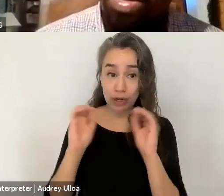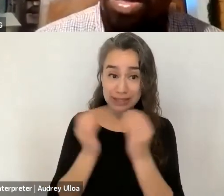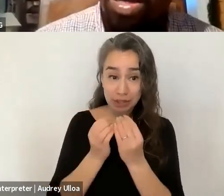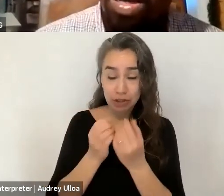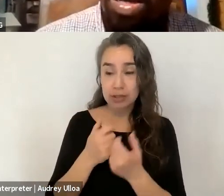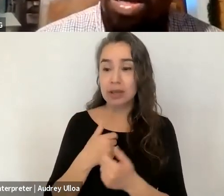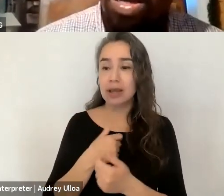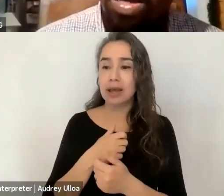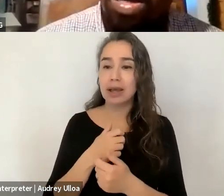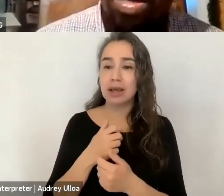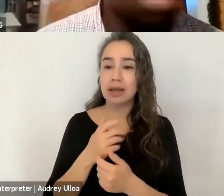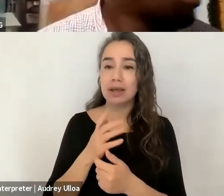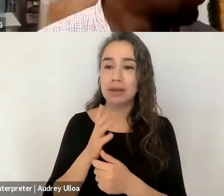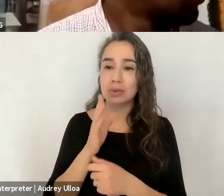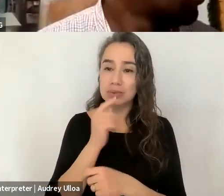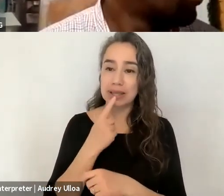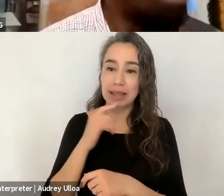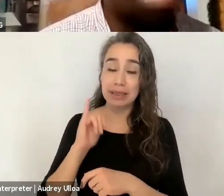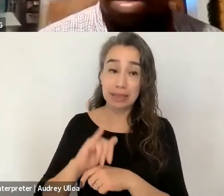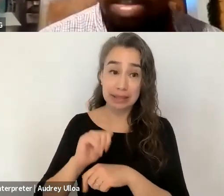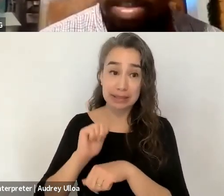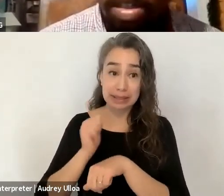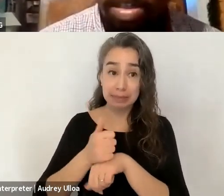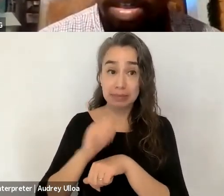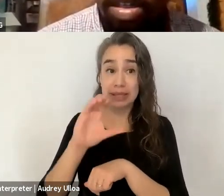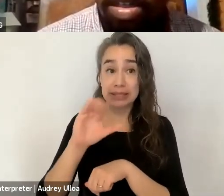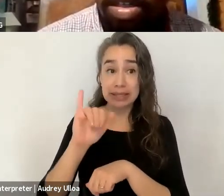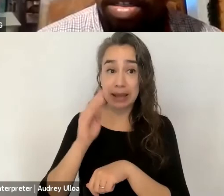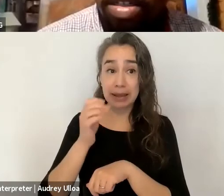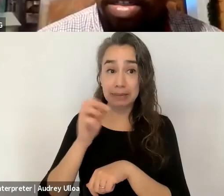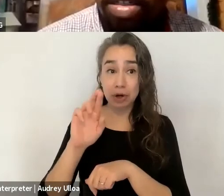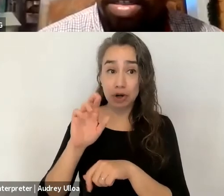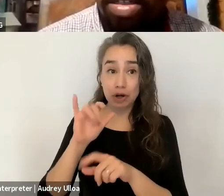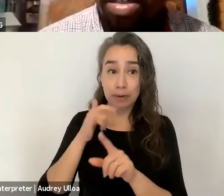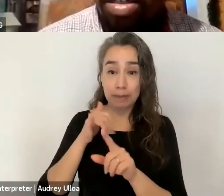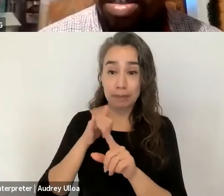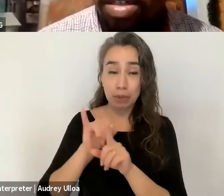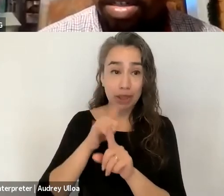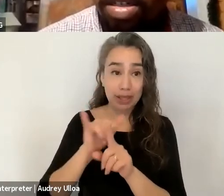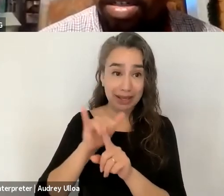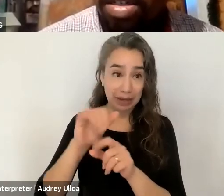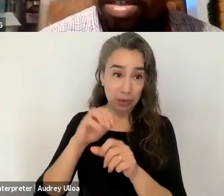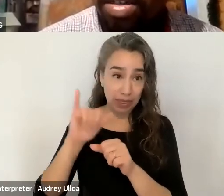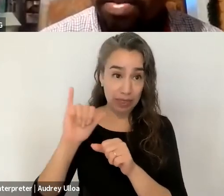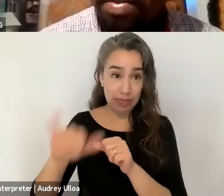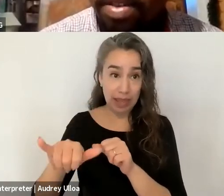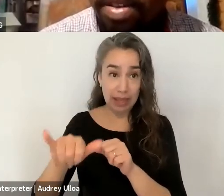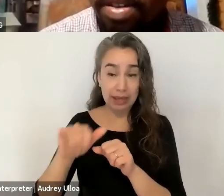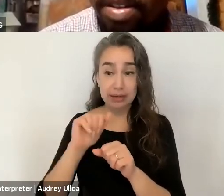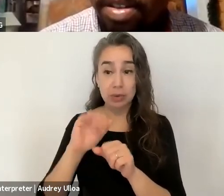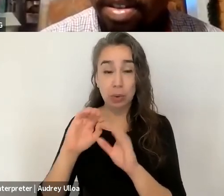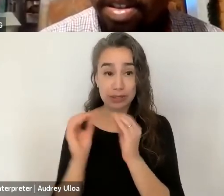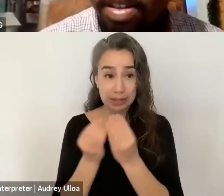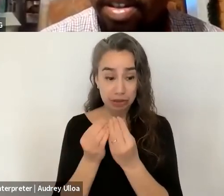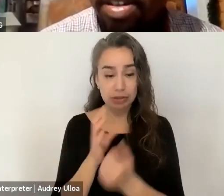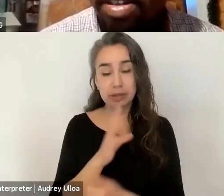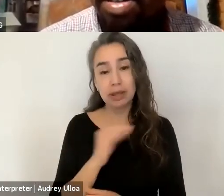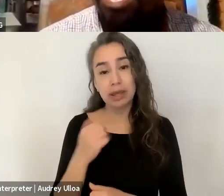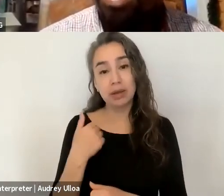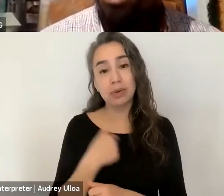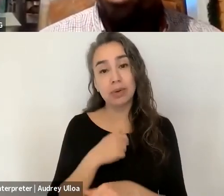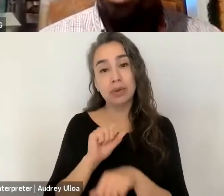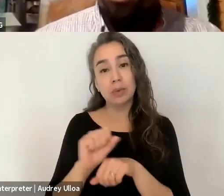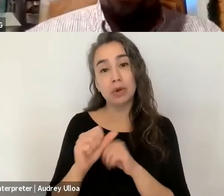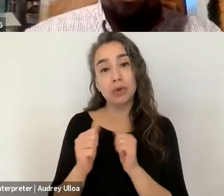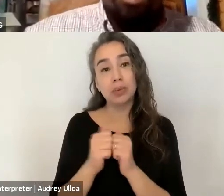be implementing cyberbullying presentation with that organization. And we also work with